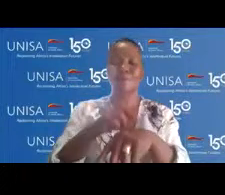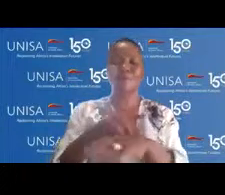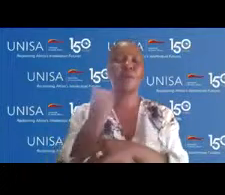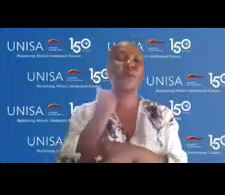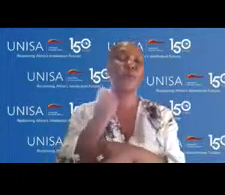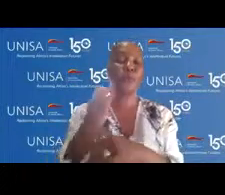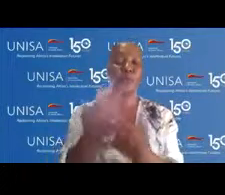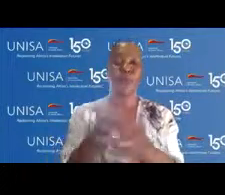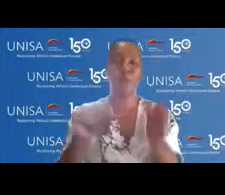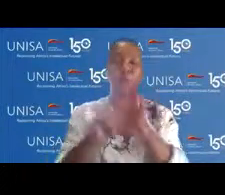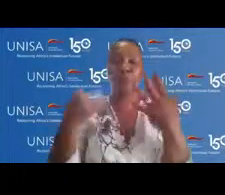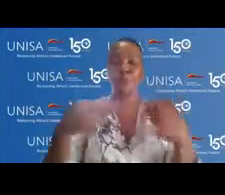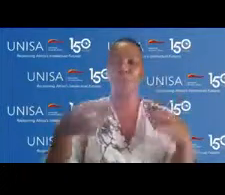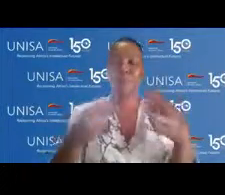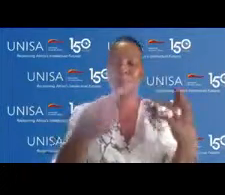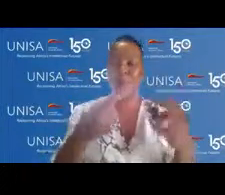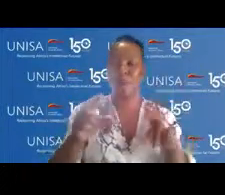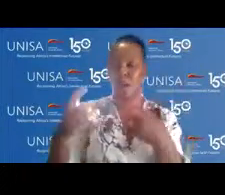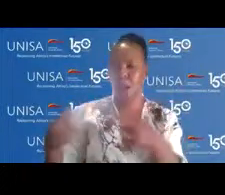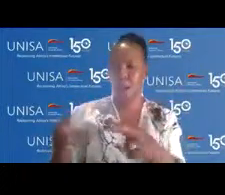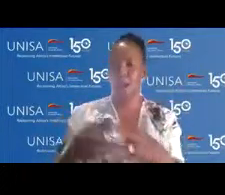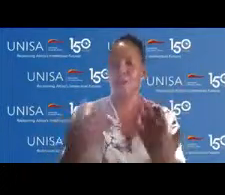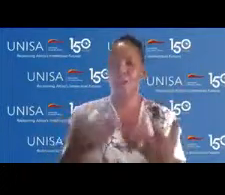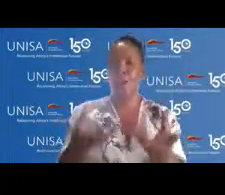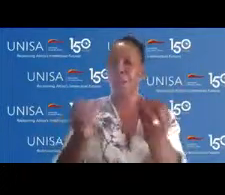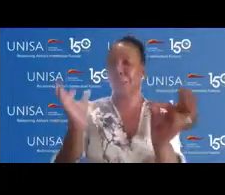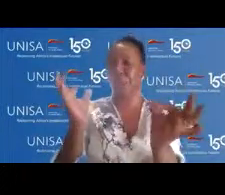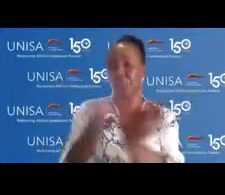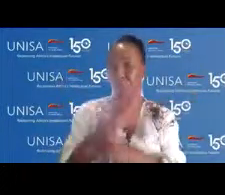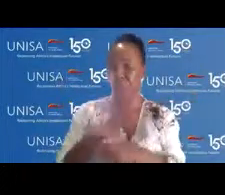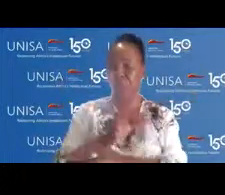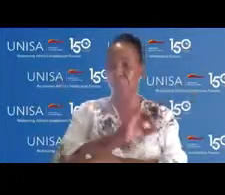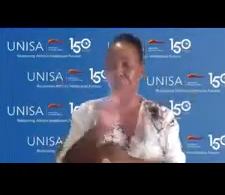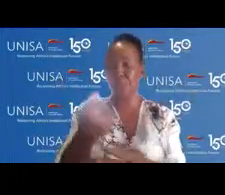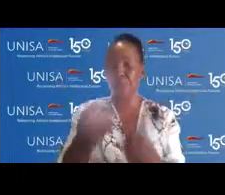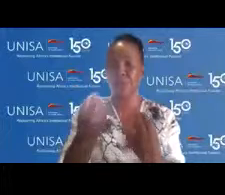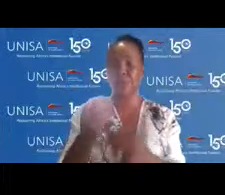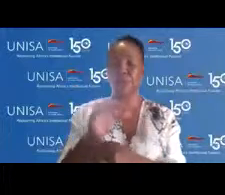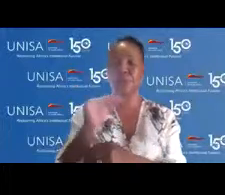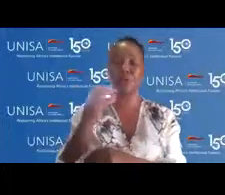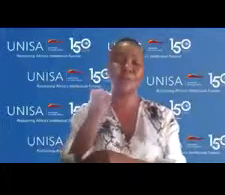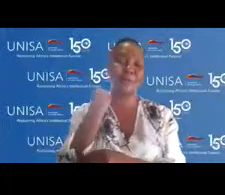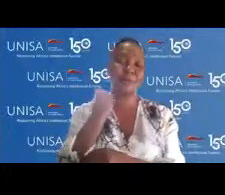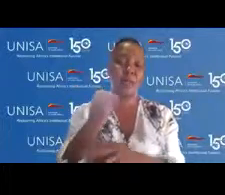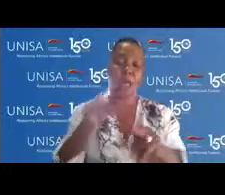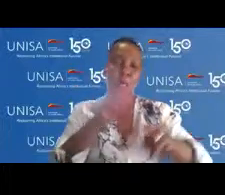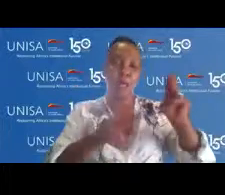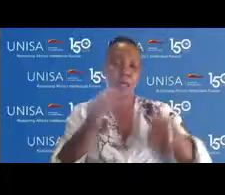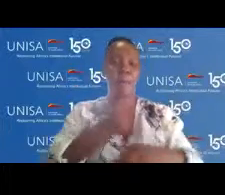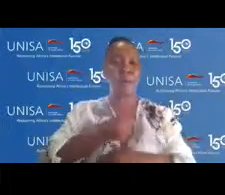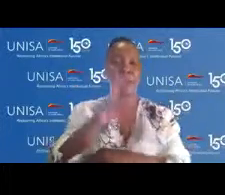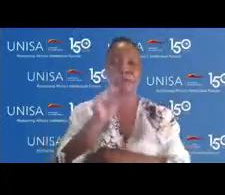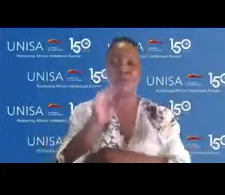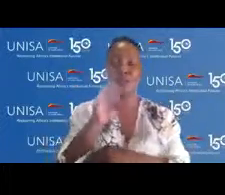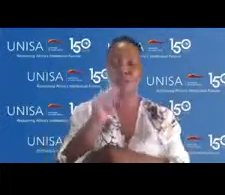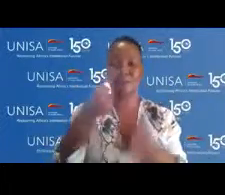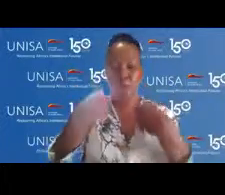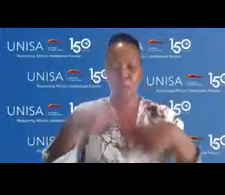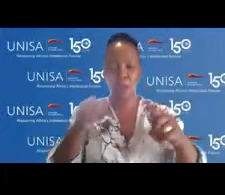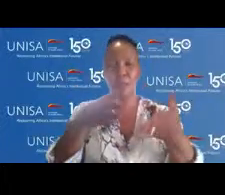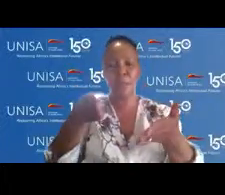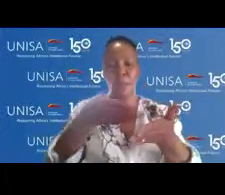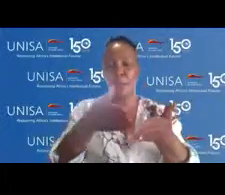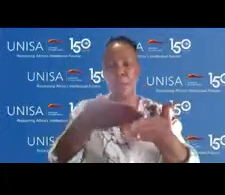right? If you're not receiving your data and you've checked on my UNISA's announcements and there's nothing there about any